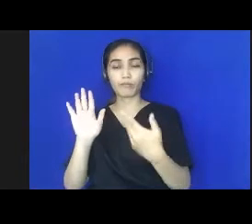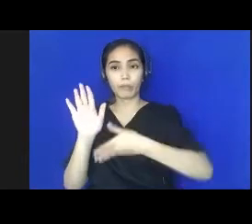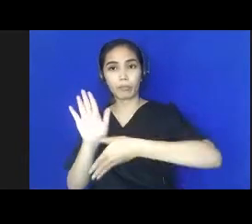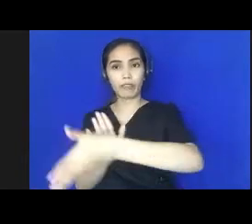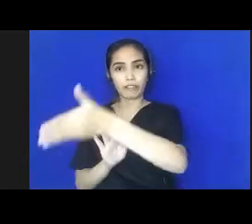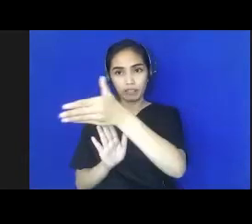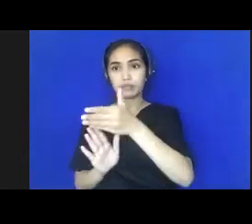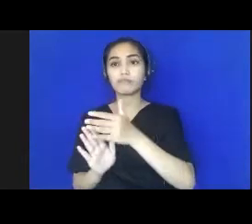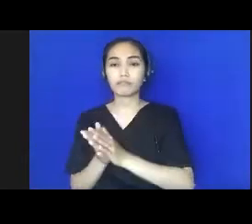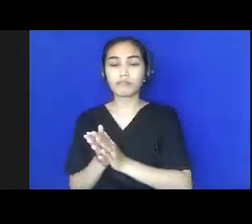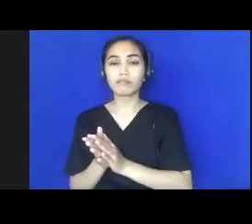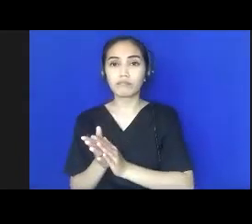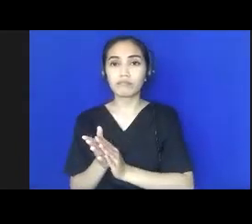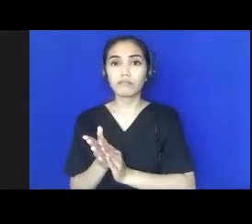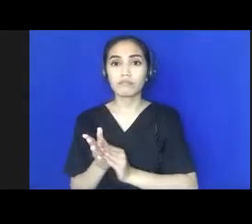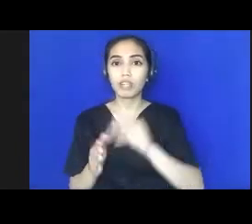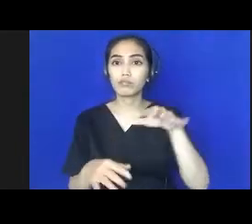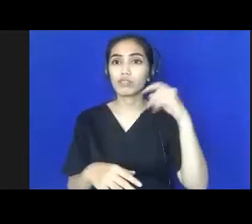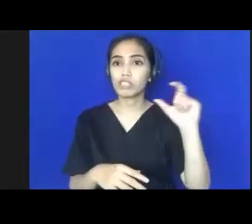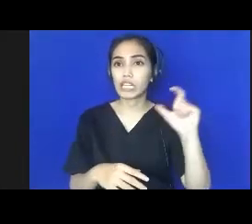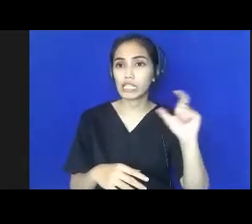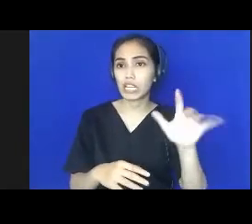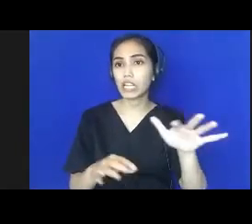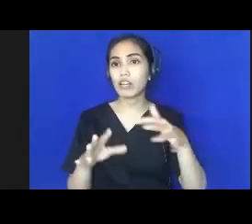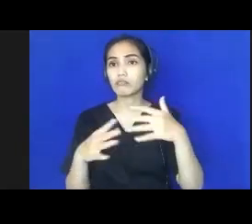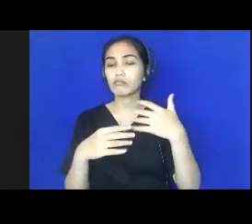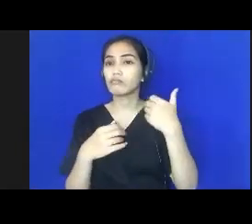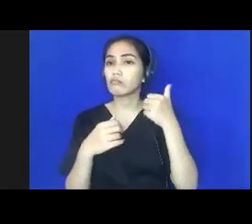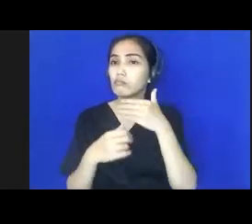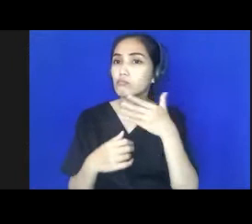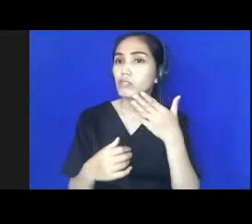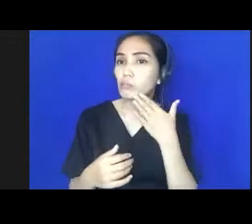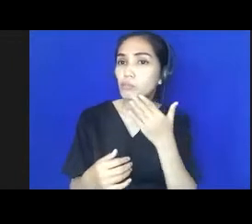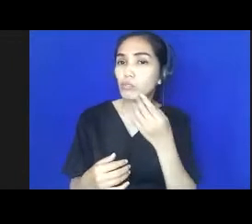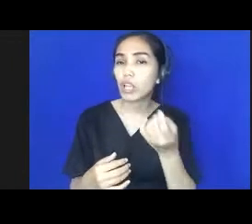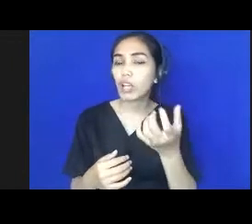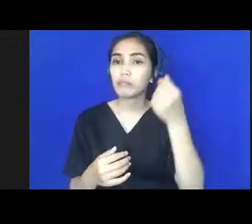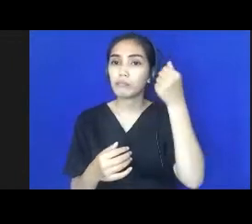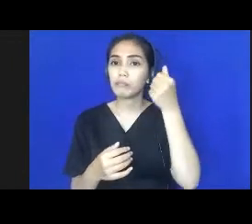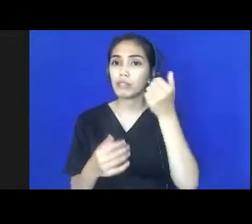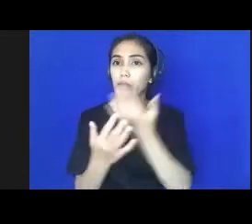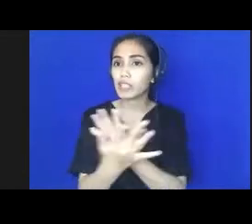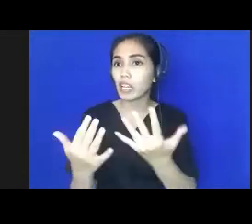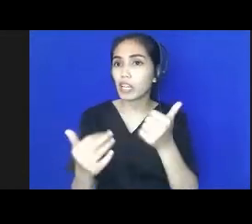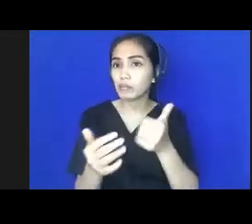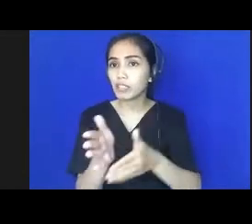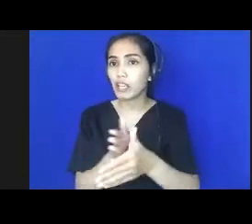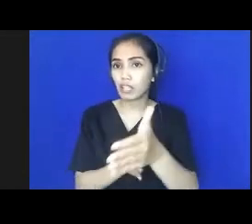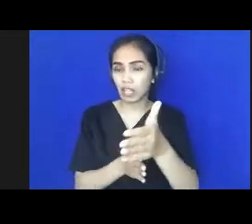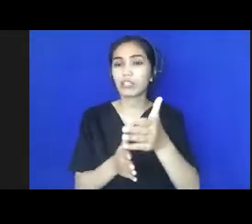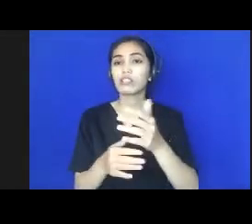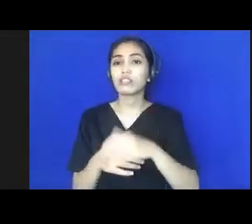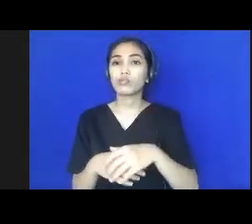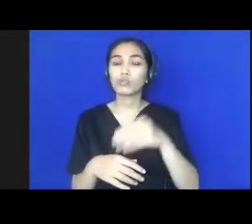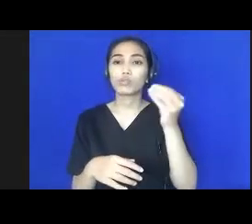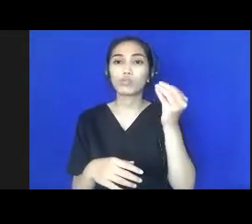district officials can do to help the nutrition of their girls, women, and children. Are there any